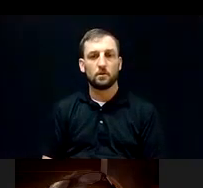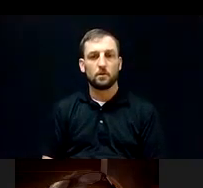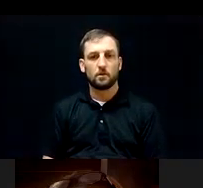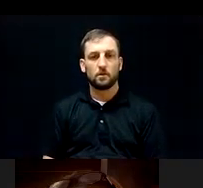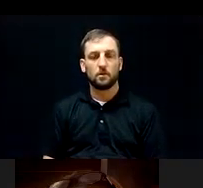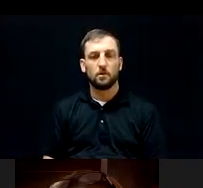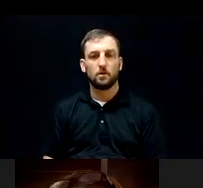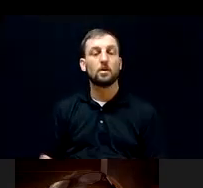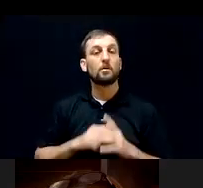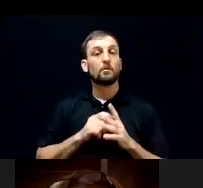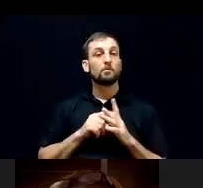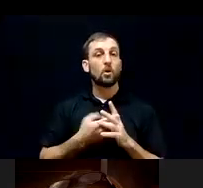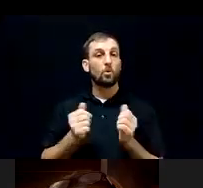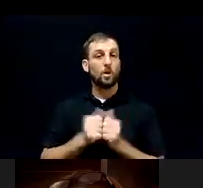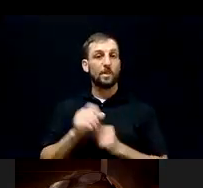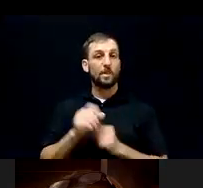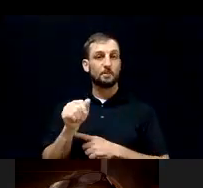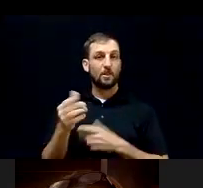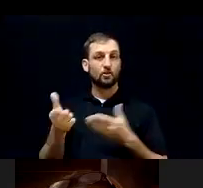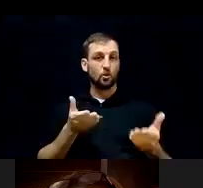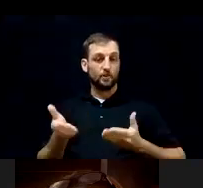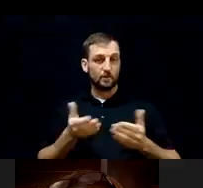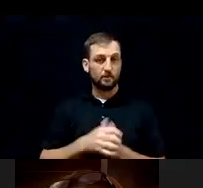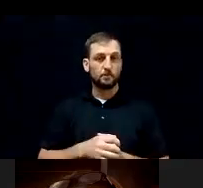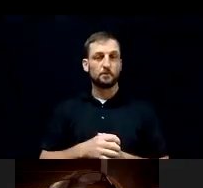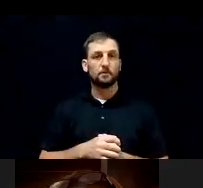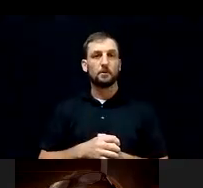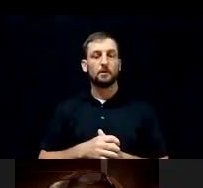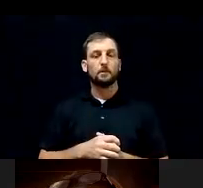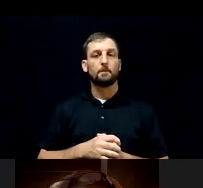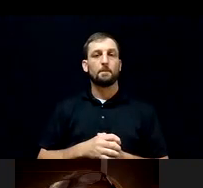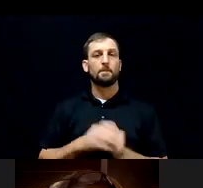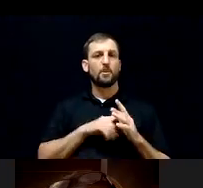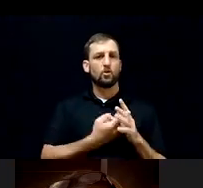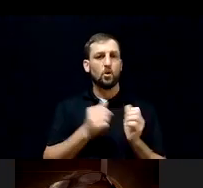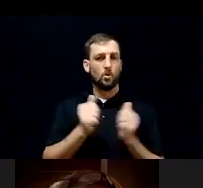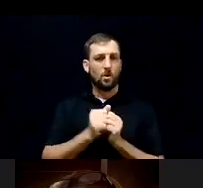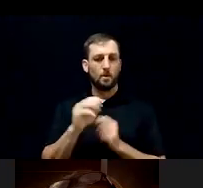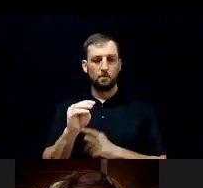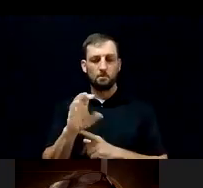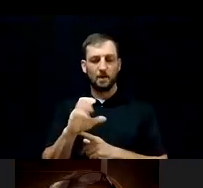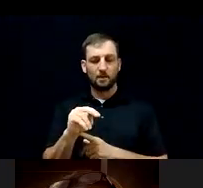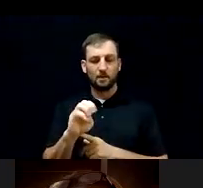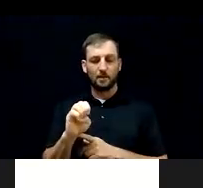So we will begin with disability services. And so let's start out with McNeese.